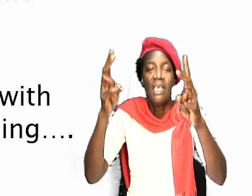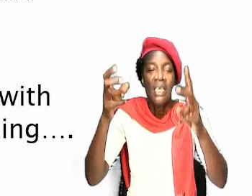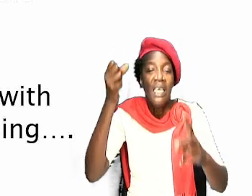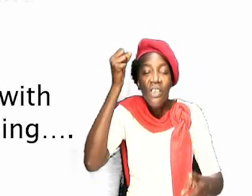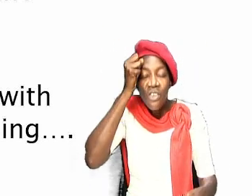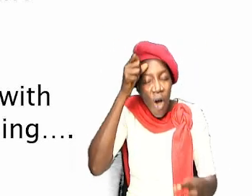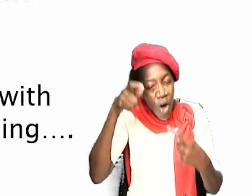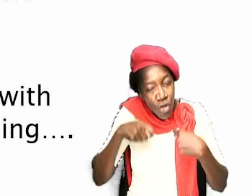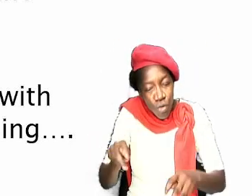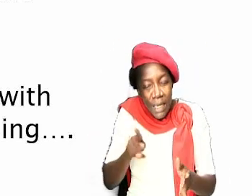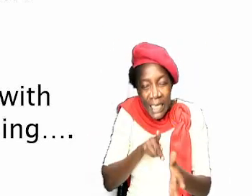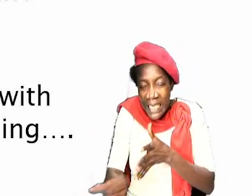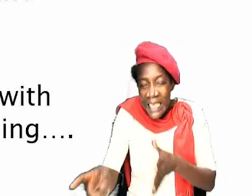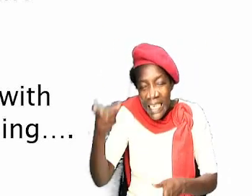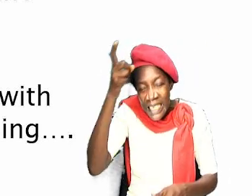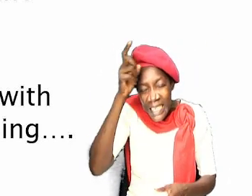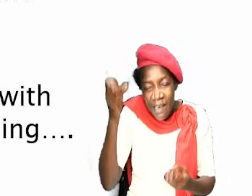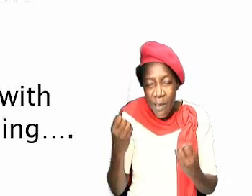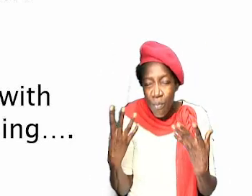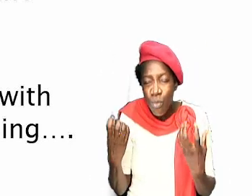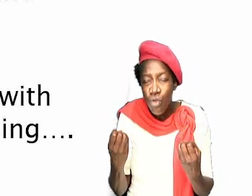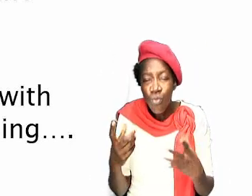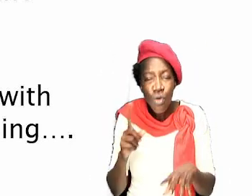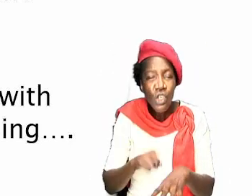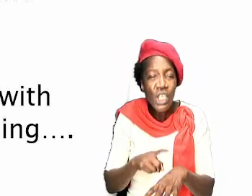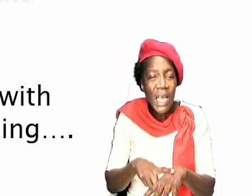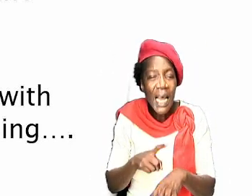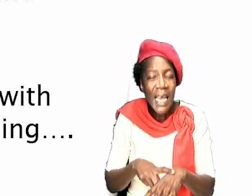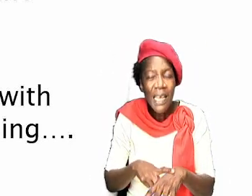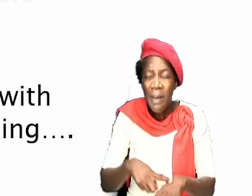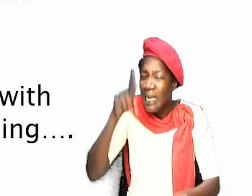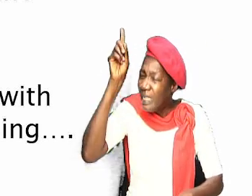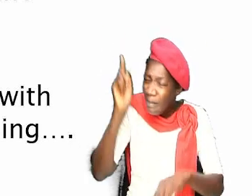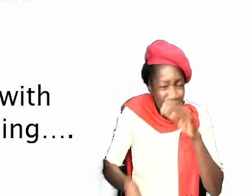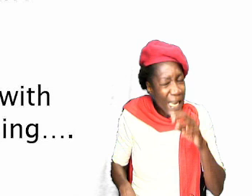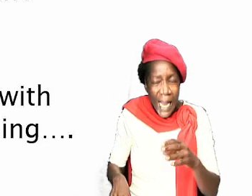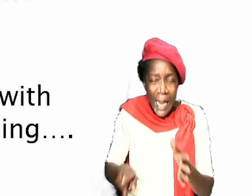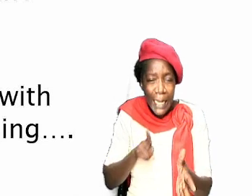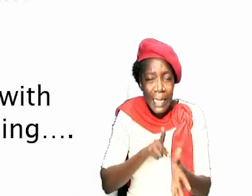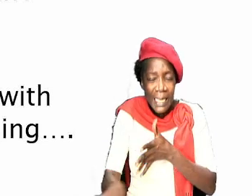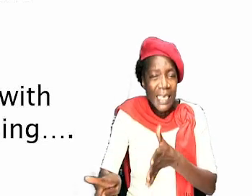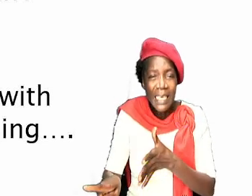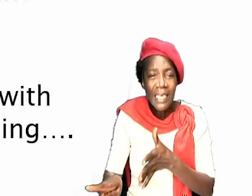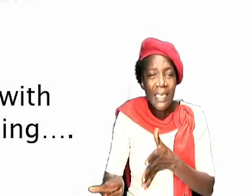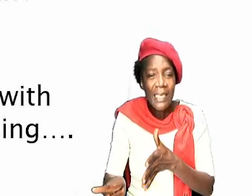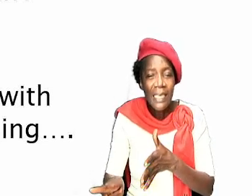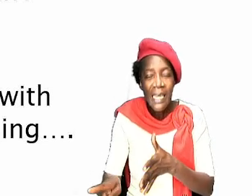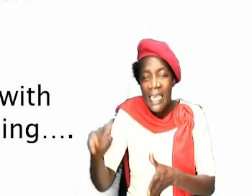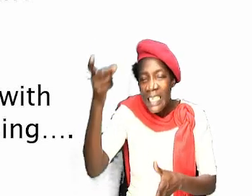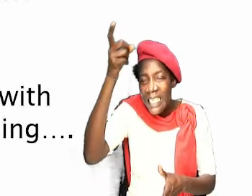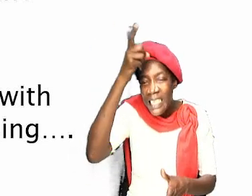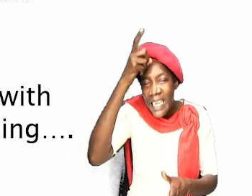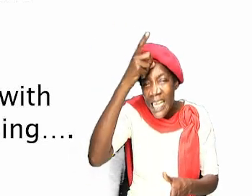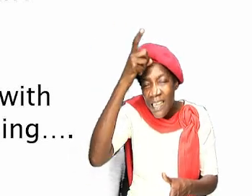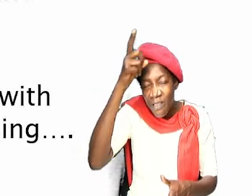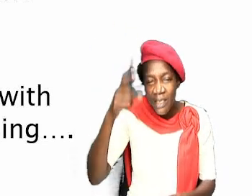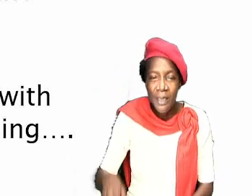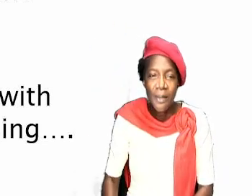kill David how many times? And he could not have killed David